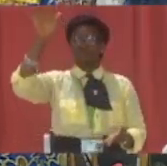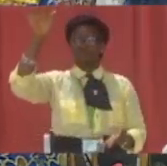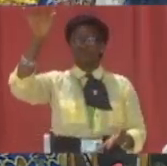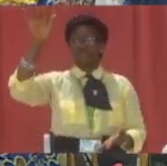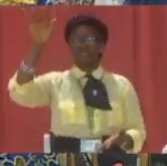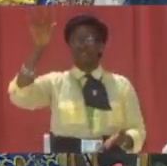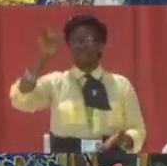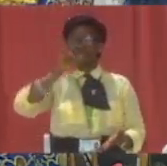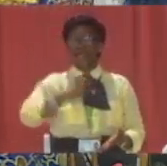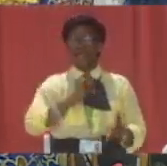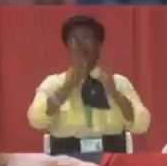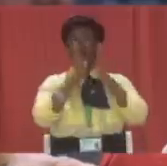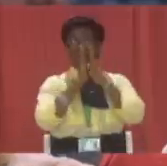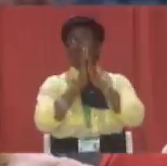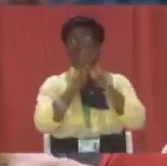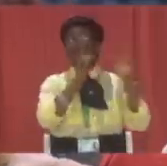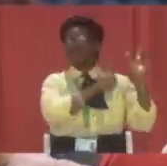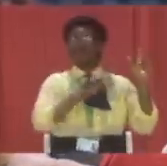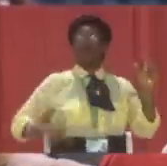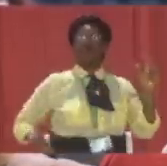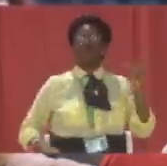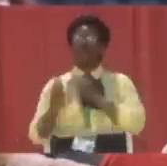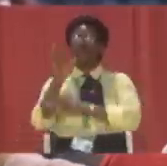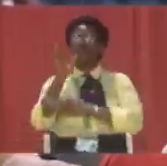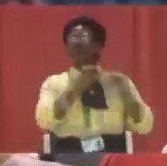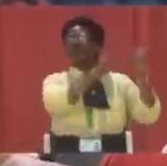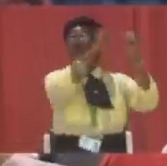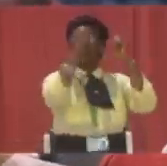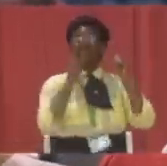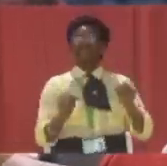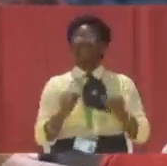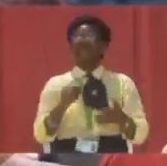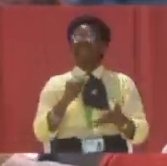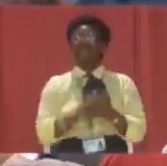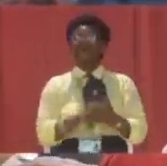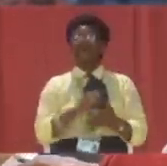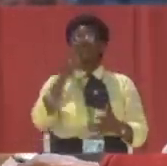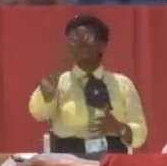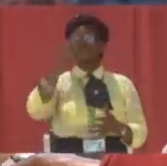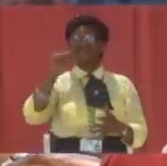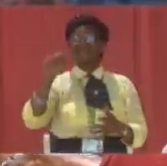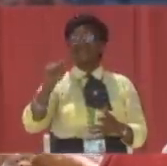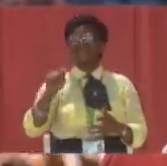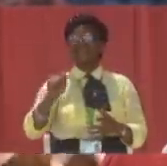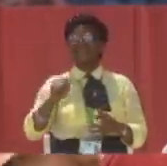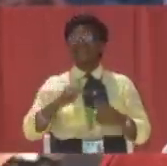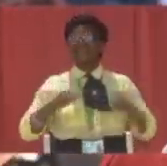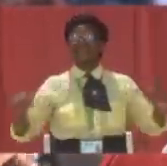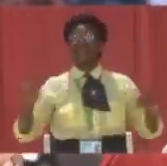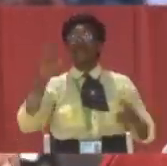And I pray, Lord God Almighty, that the enemy will stay away from the finances of your children.